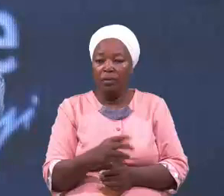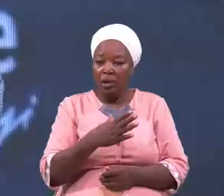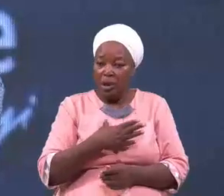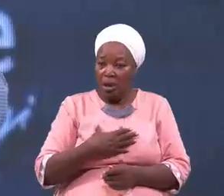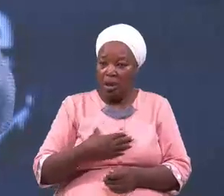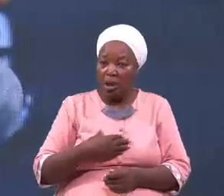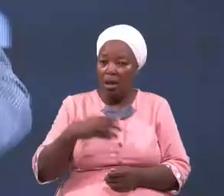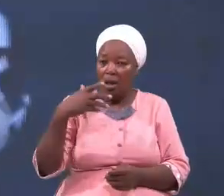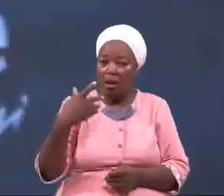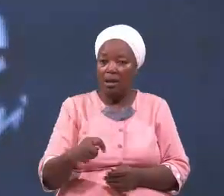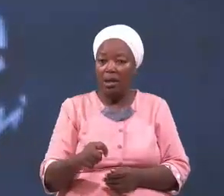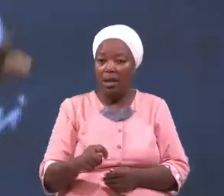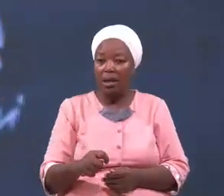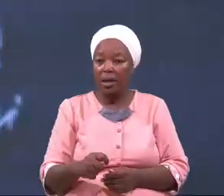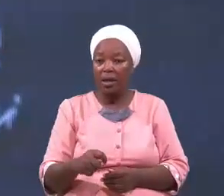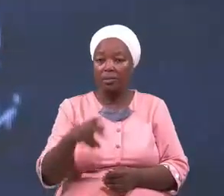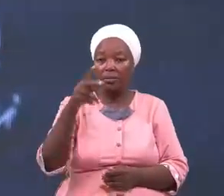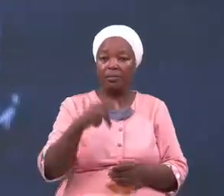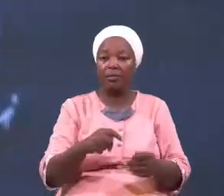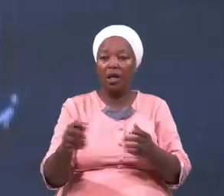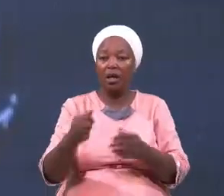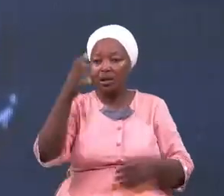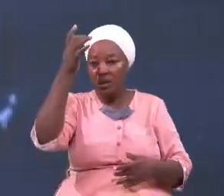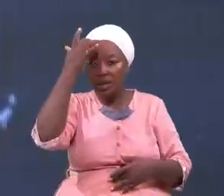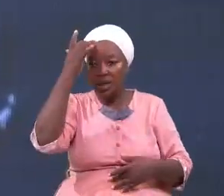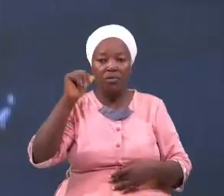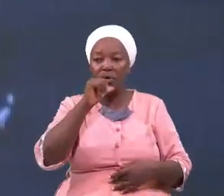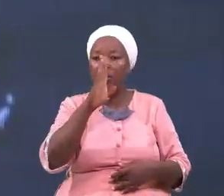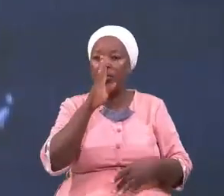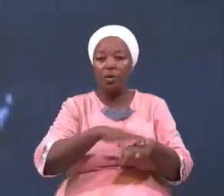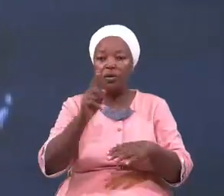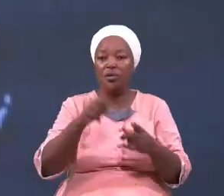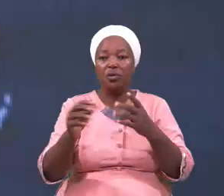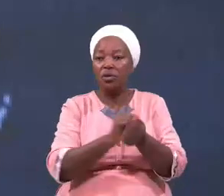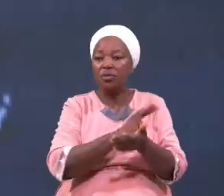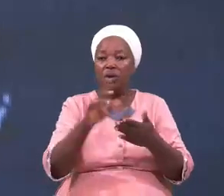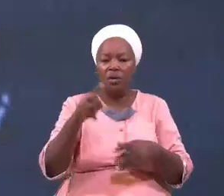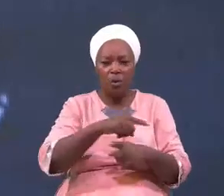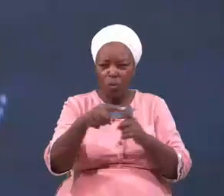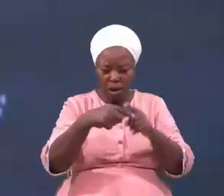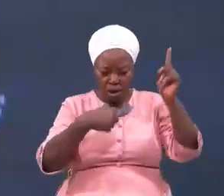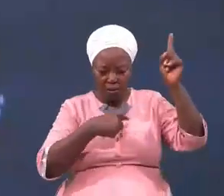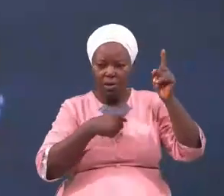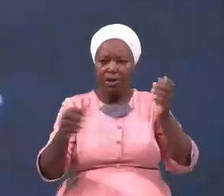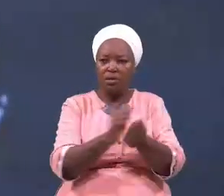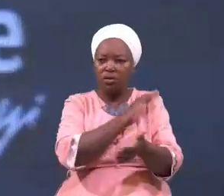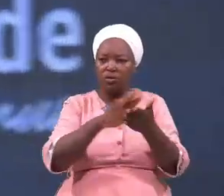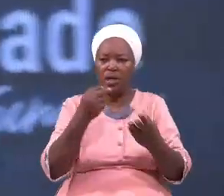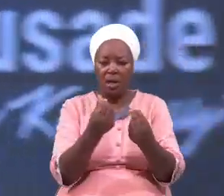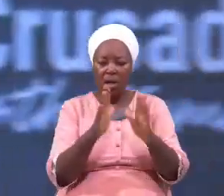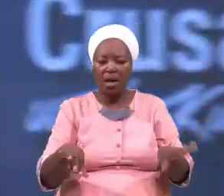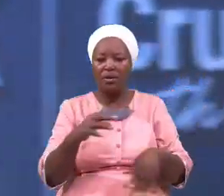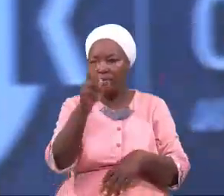And the plague shall not be upon you to destroy you. When I smite the land of